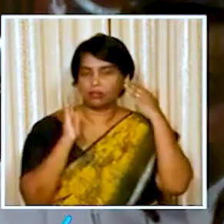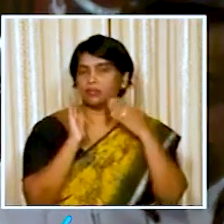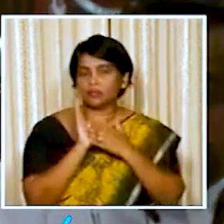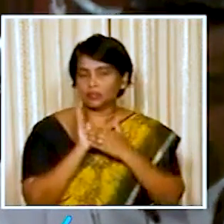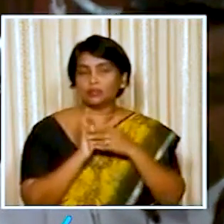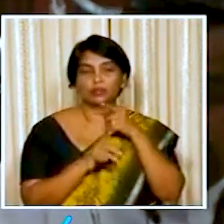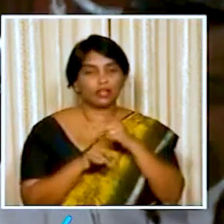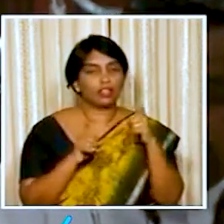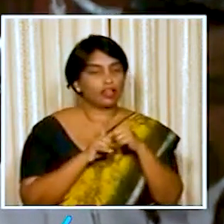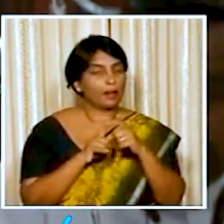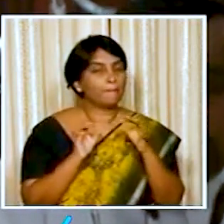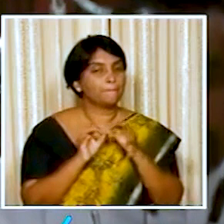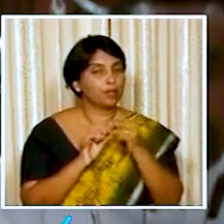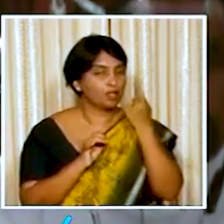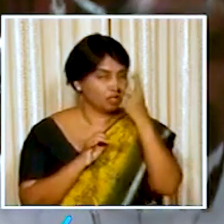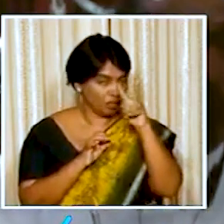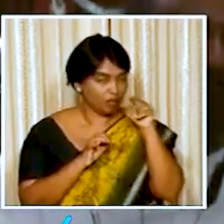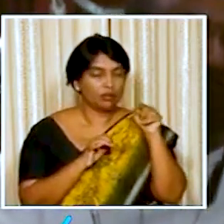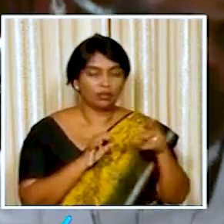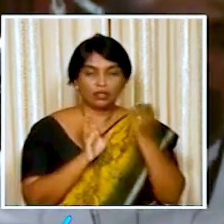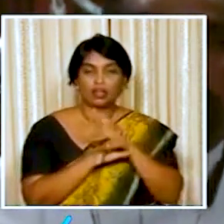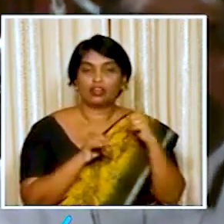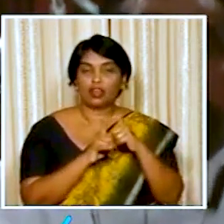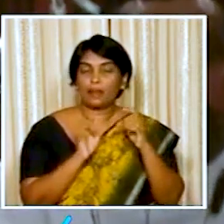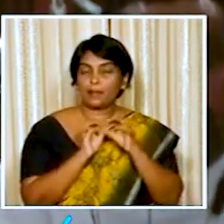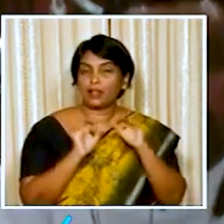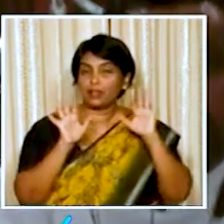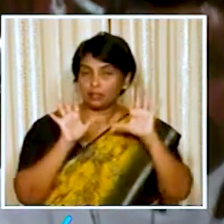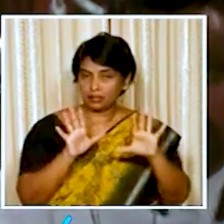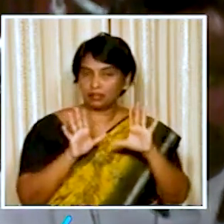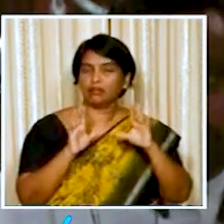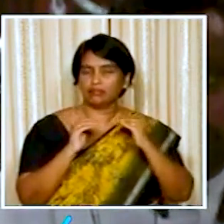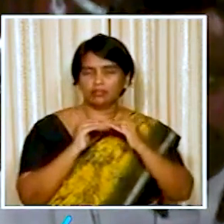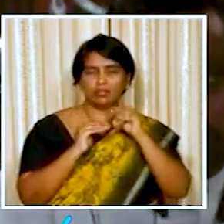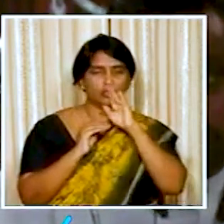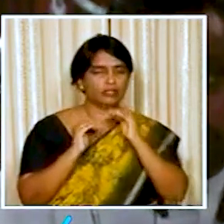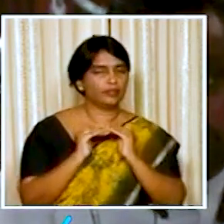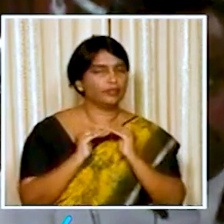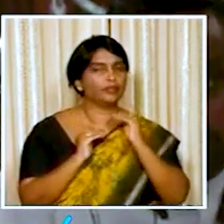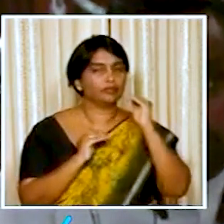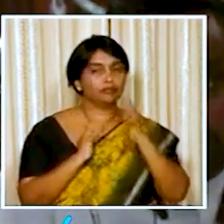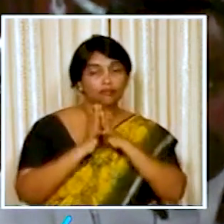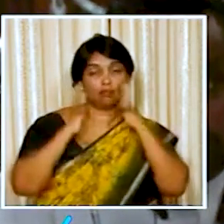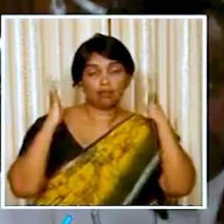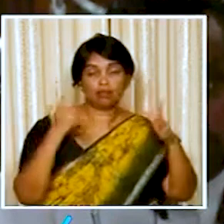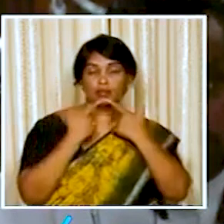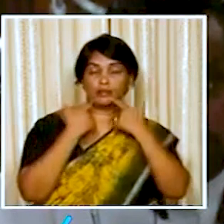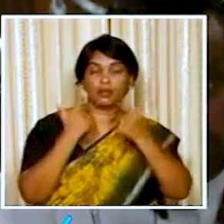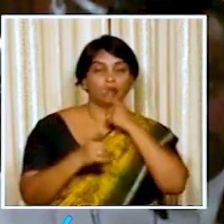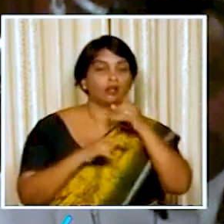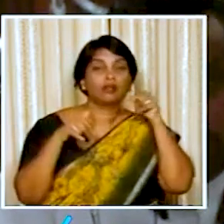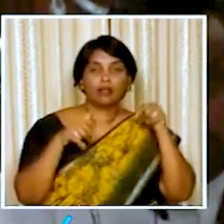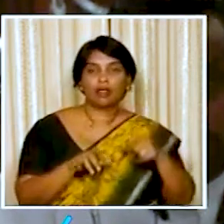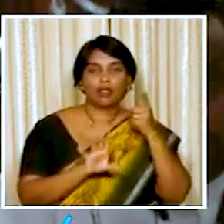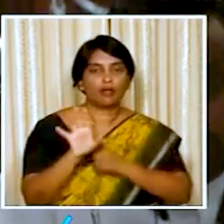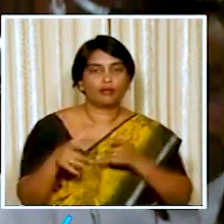karanna ara dollar billion 12 thibichcheka gi avurde dollar billion 13 ta giya kila samanya vardhanaya maha visalawata kai waru gewwa haba me